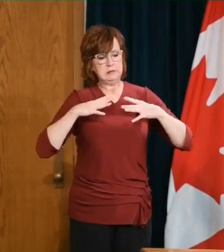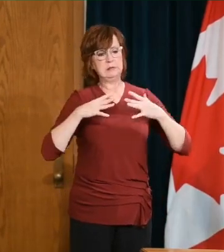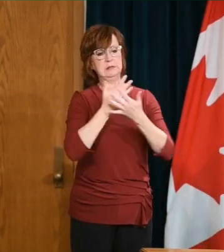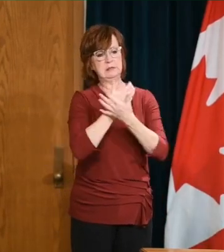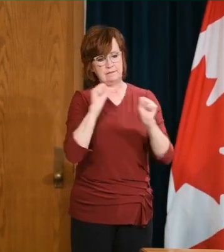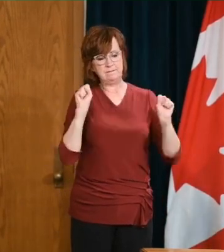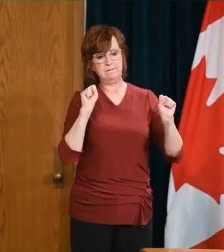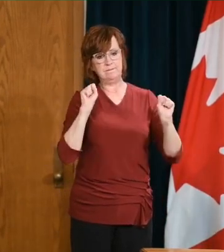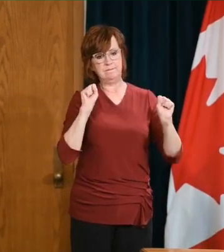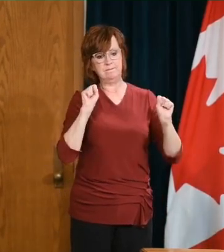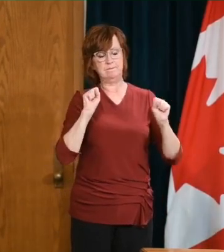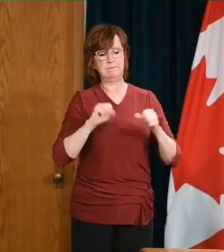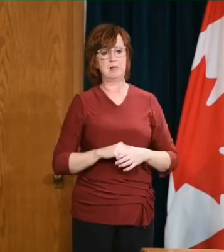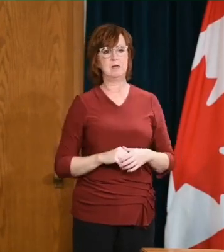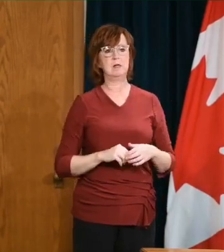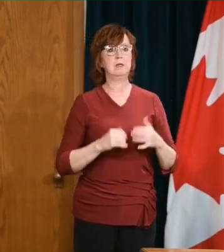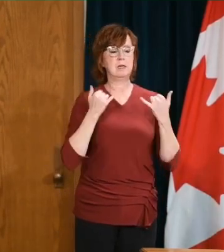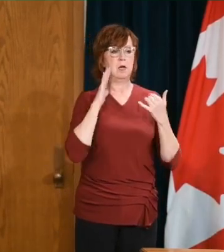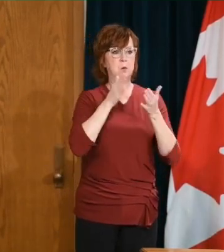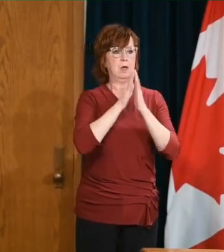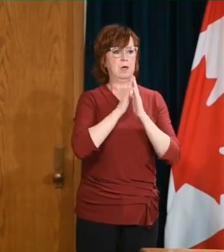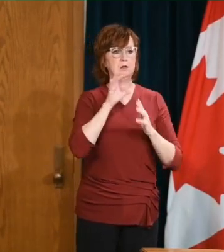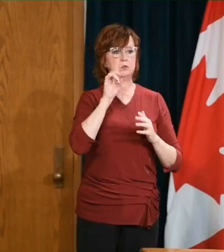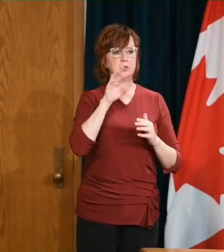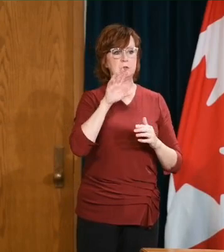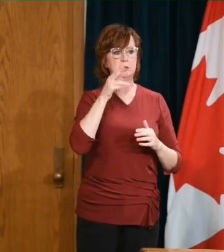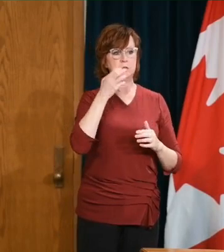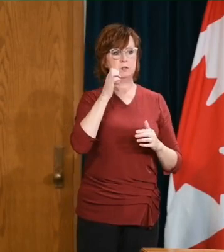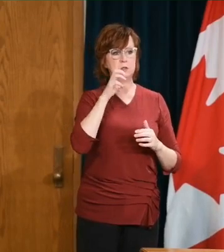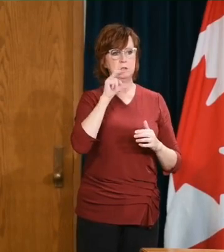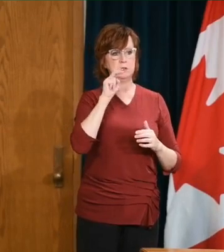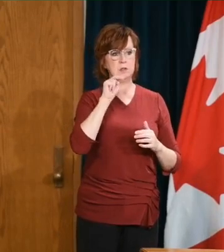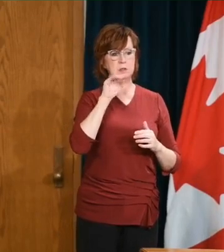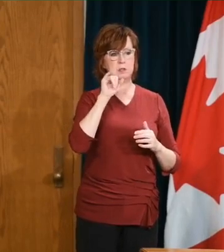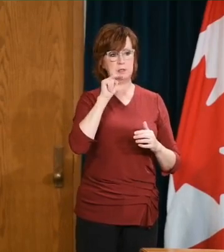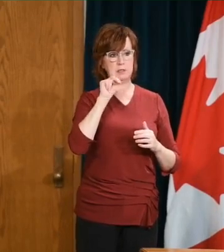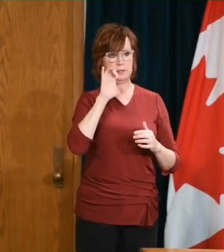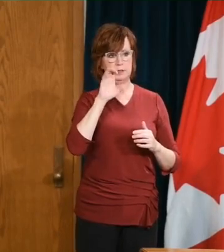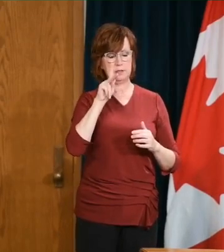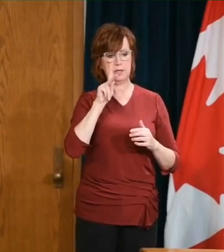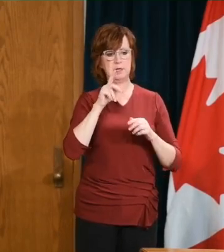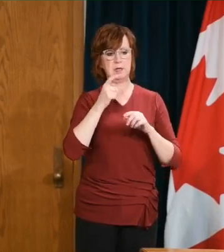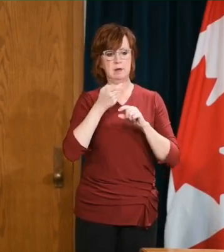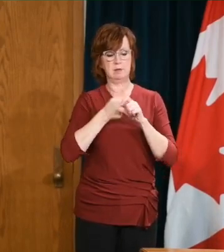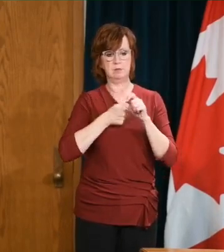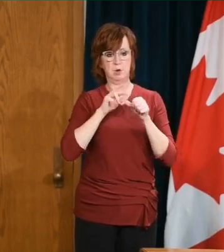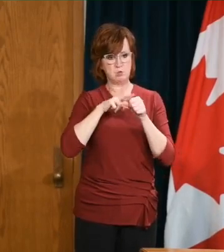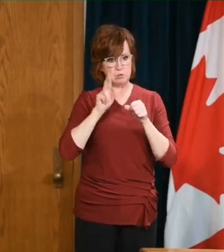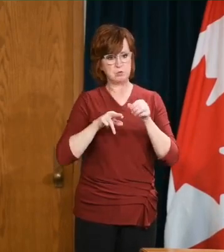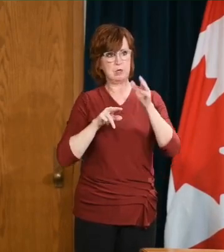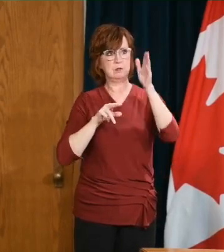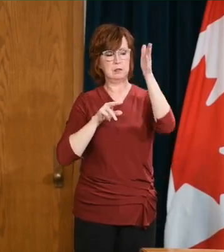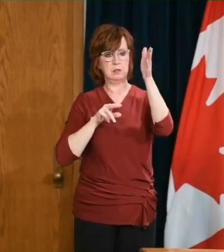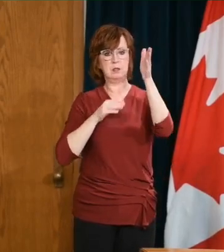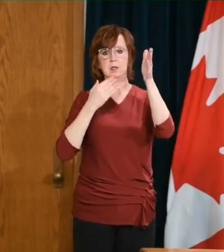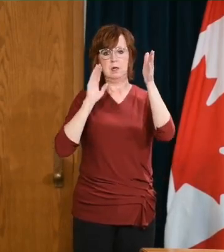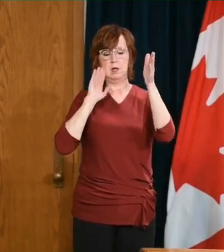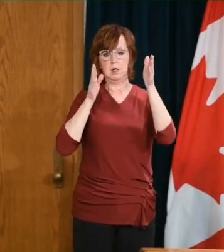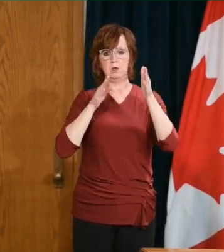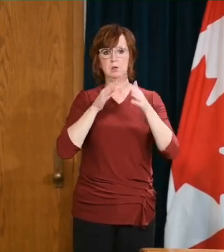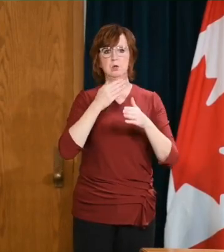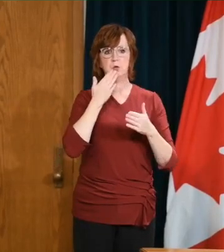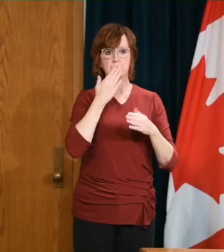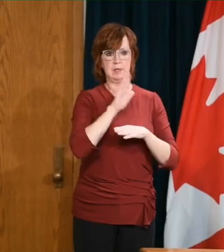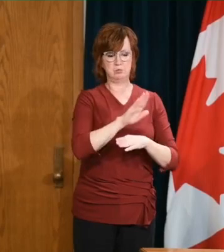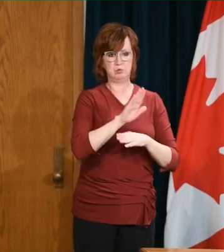detail about the investigation at Hennink. Dr. Hennink? Good afternoon, Dr. Shahab. Good afternoon, Premier and